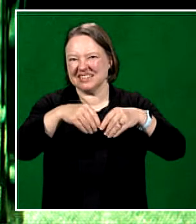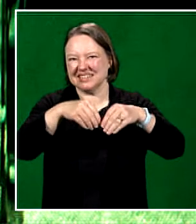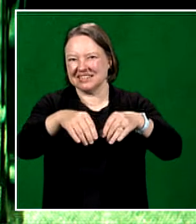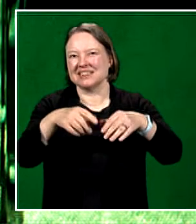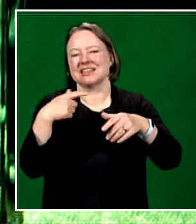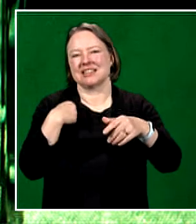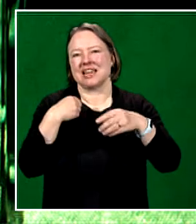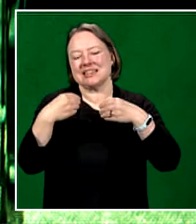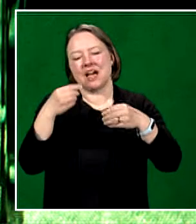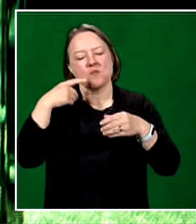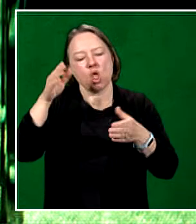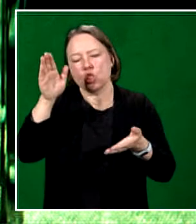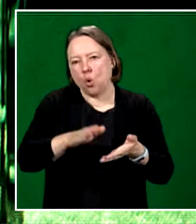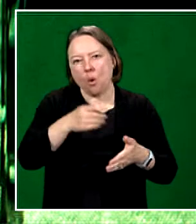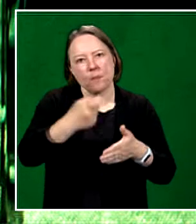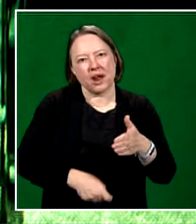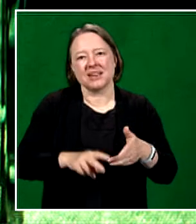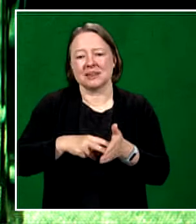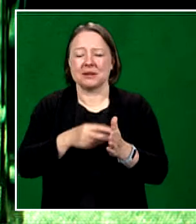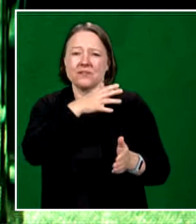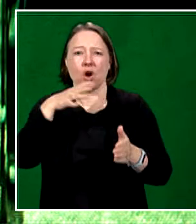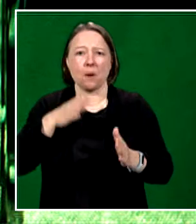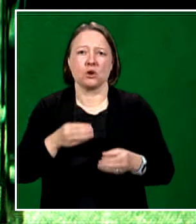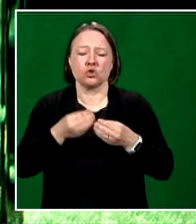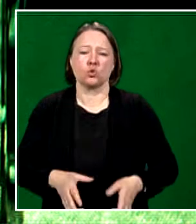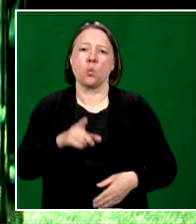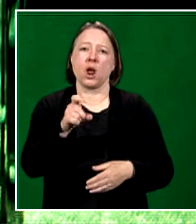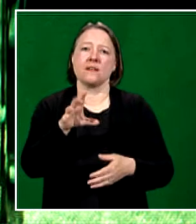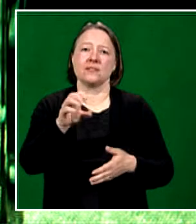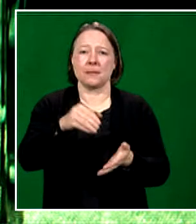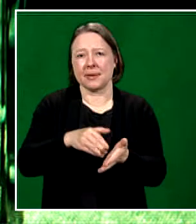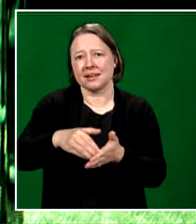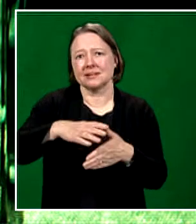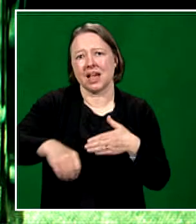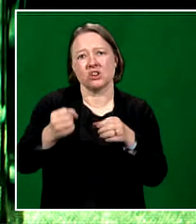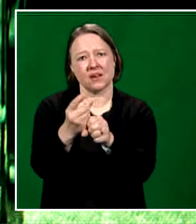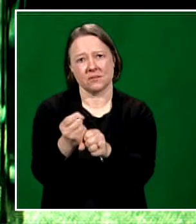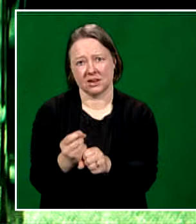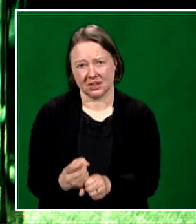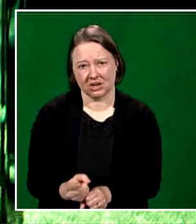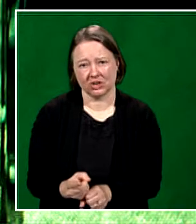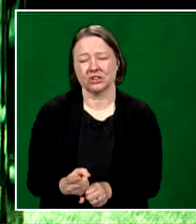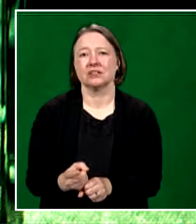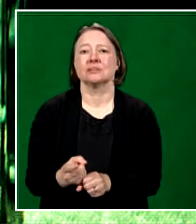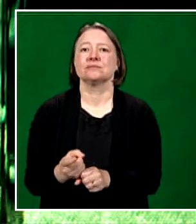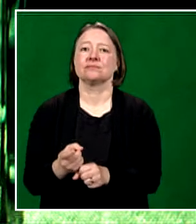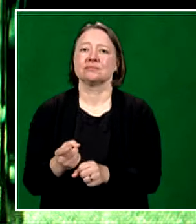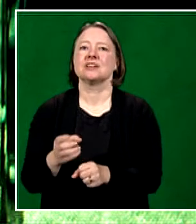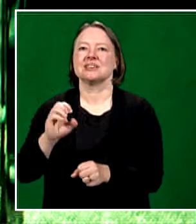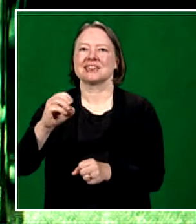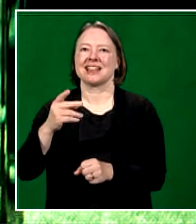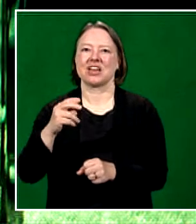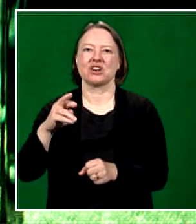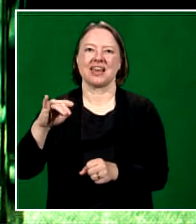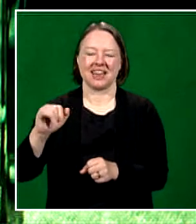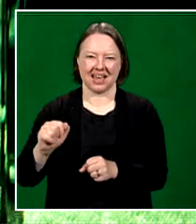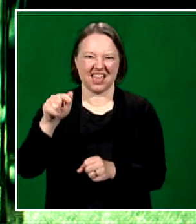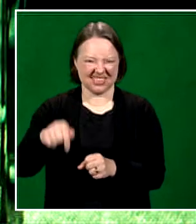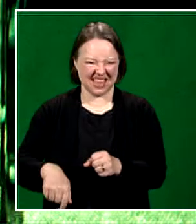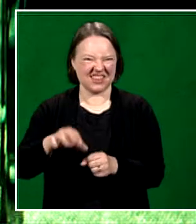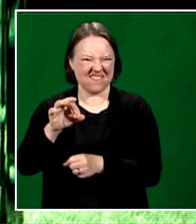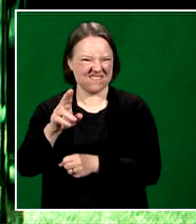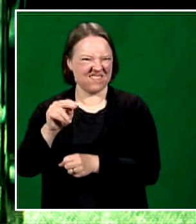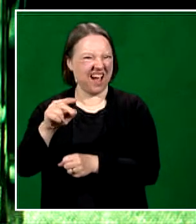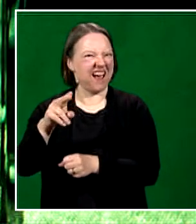sell for a lower price, and this means that farmers lose $150 million every single year. Sclerotinia, which is a fungal disease,